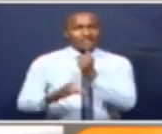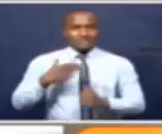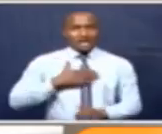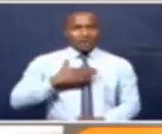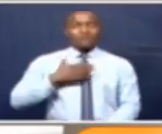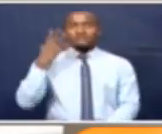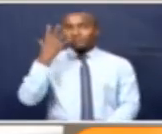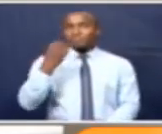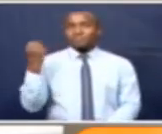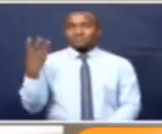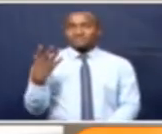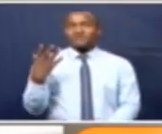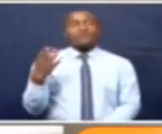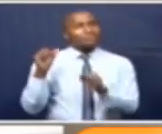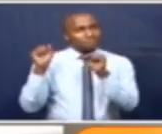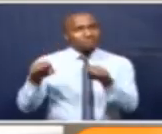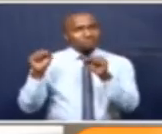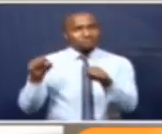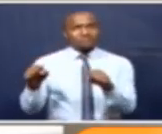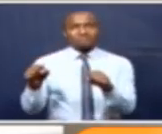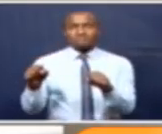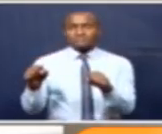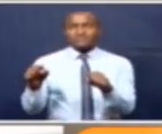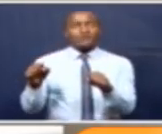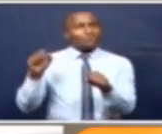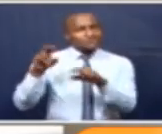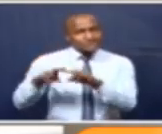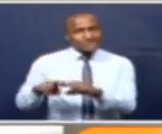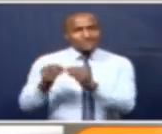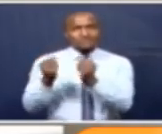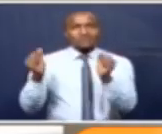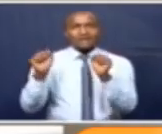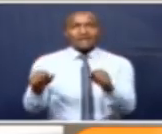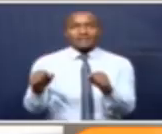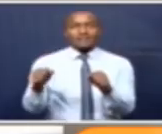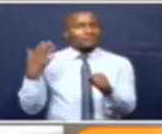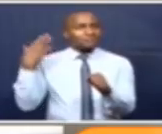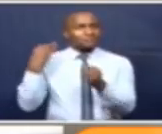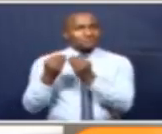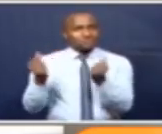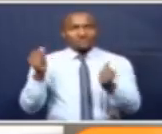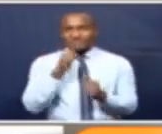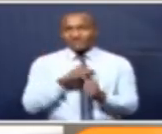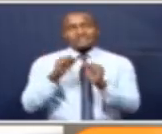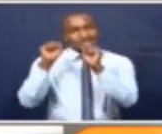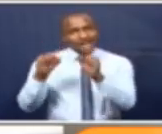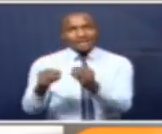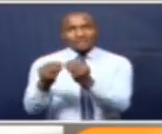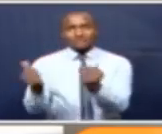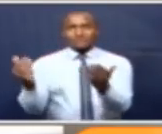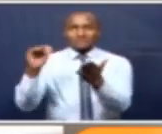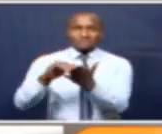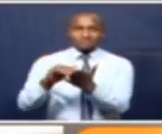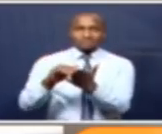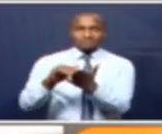that has a lot of potential. Let's sit down. We can sort these problems. We have sorted them before, and we can be able to sort them and